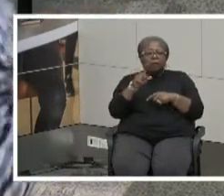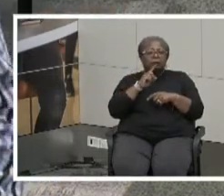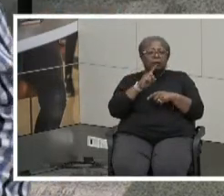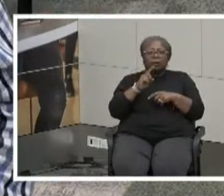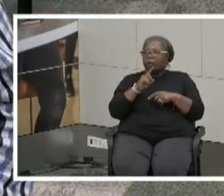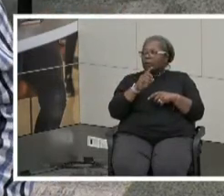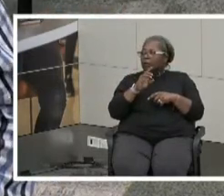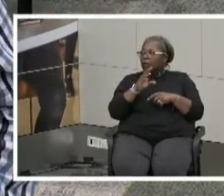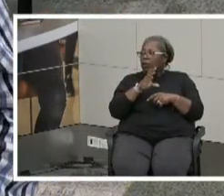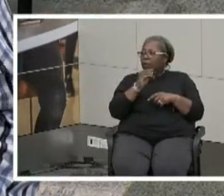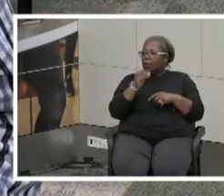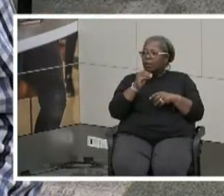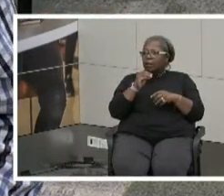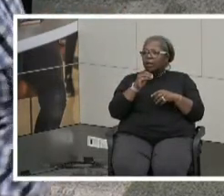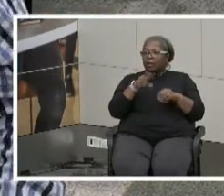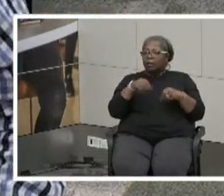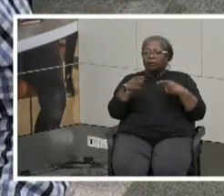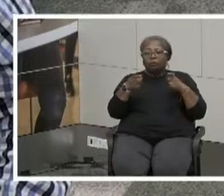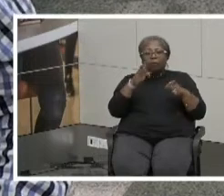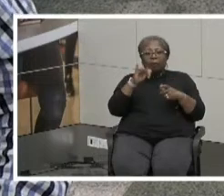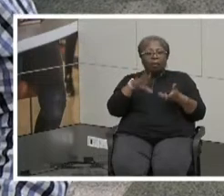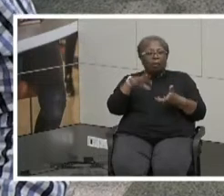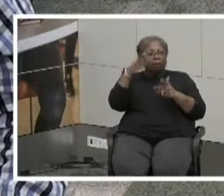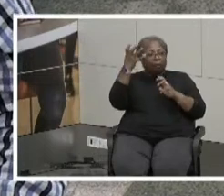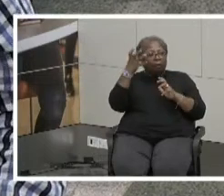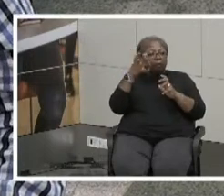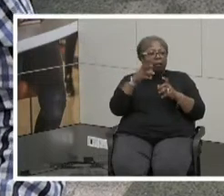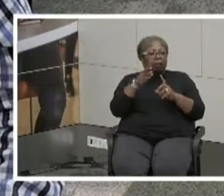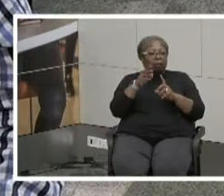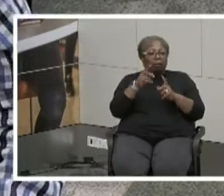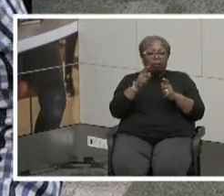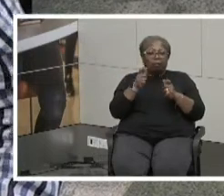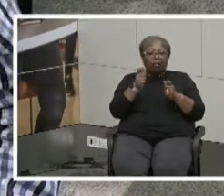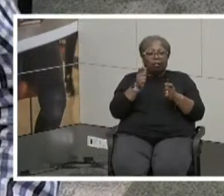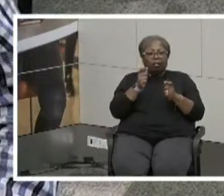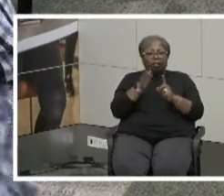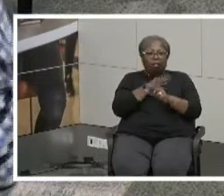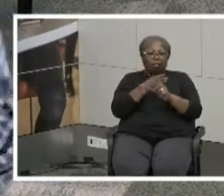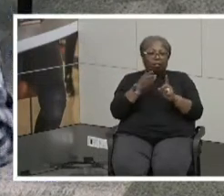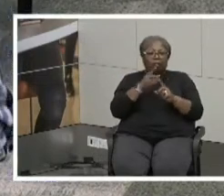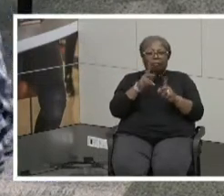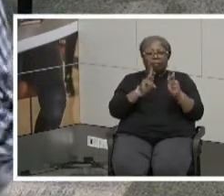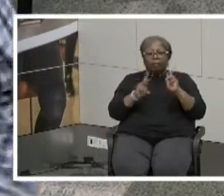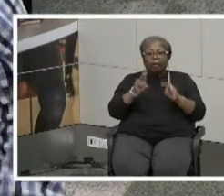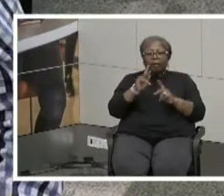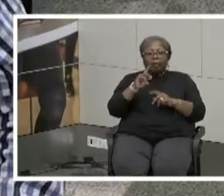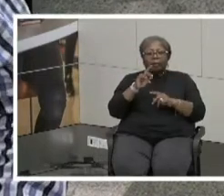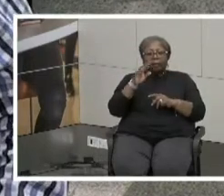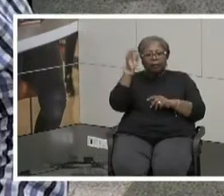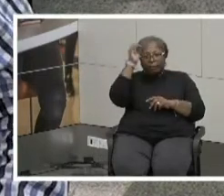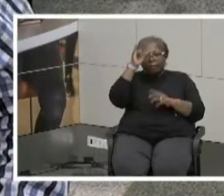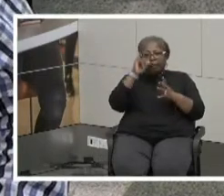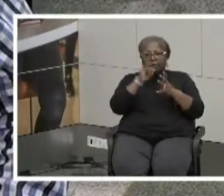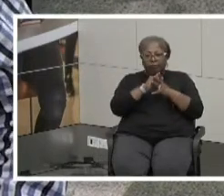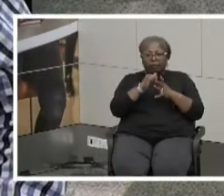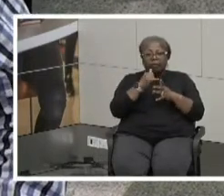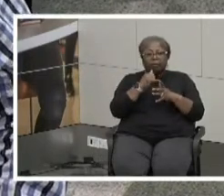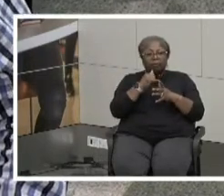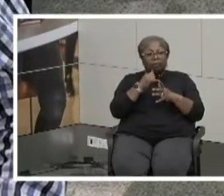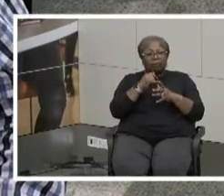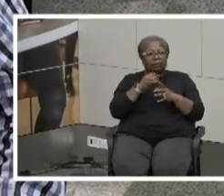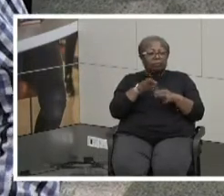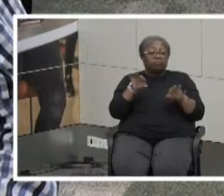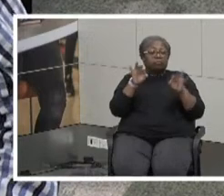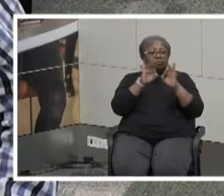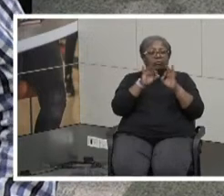backpedaling and the constant control by chaos are forms of manipulation of public opinion these plus marginalizing dissent are key